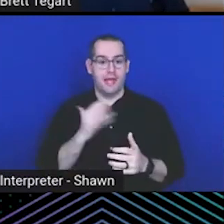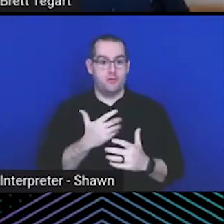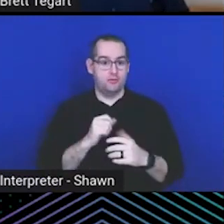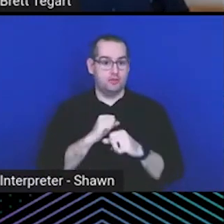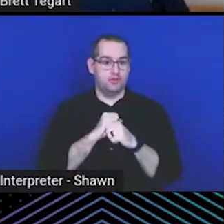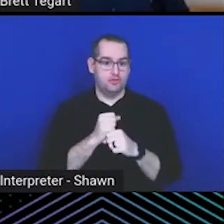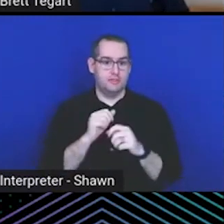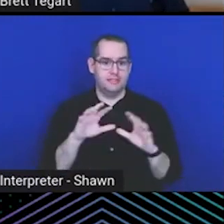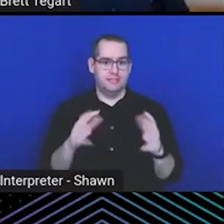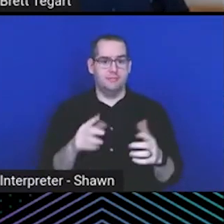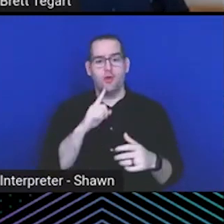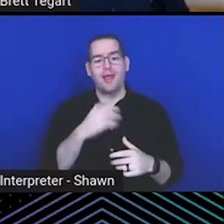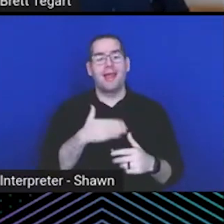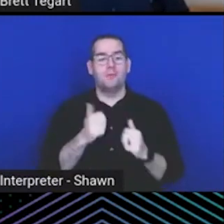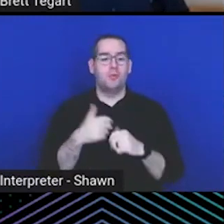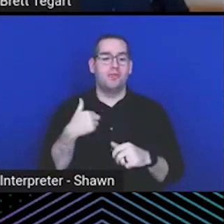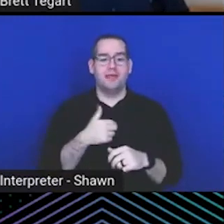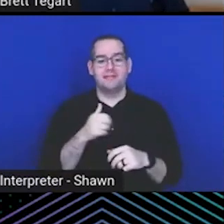teams are happy with us as a result.